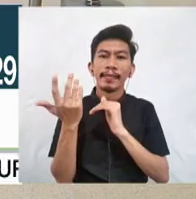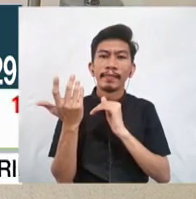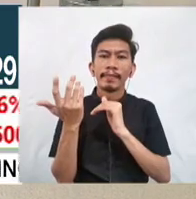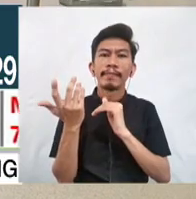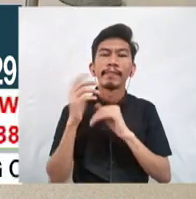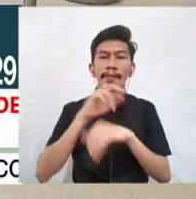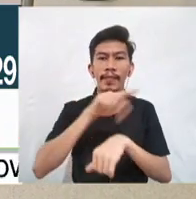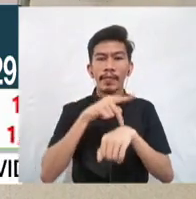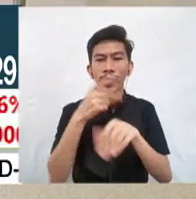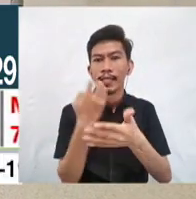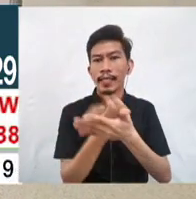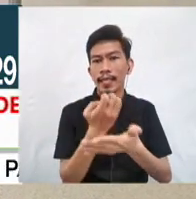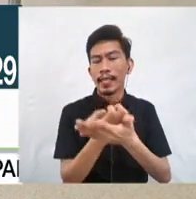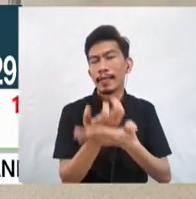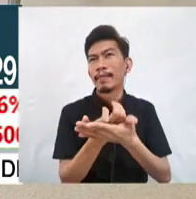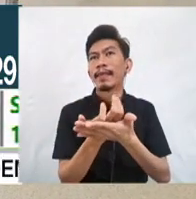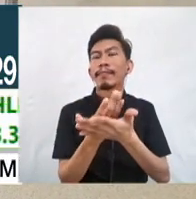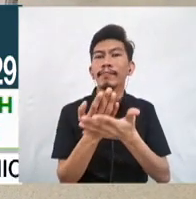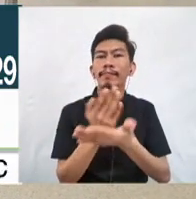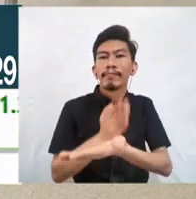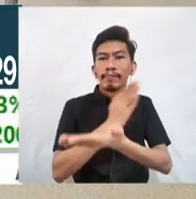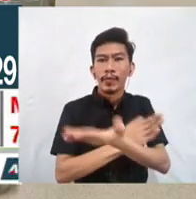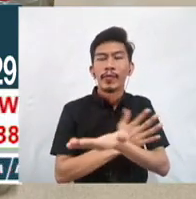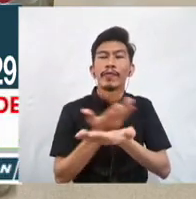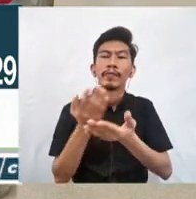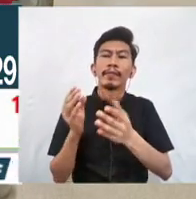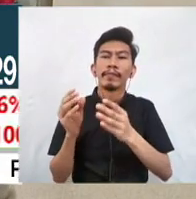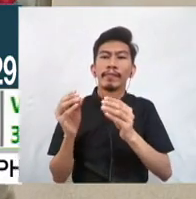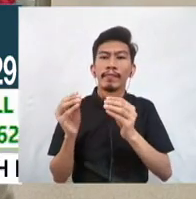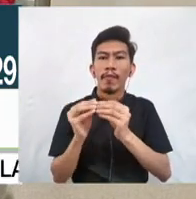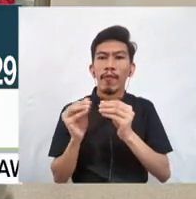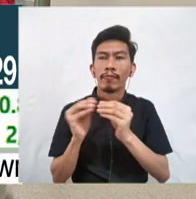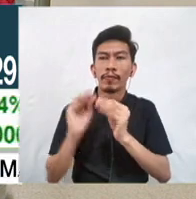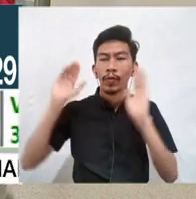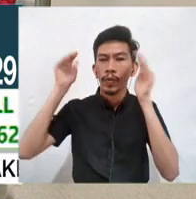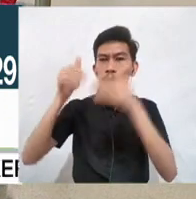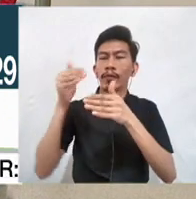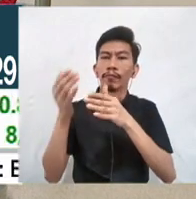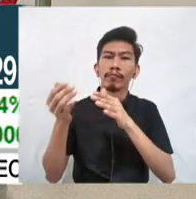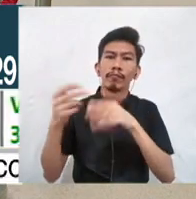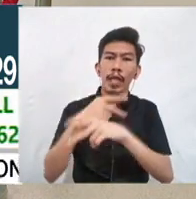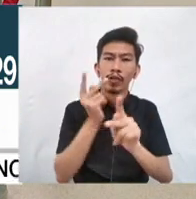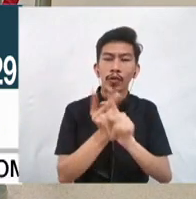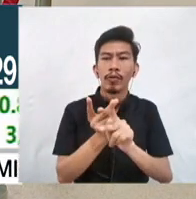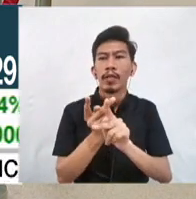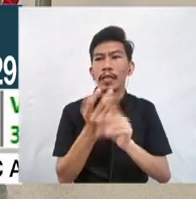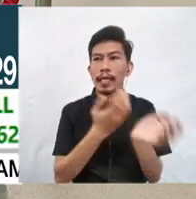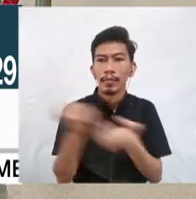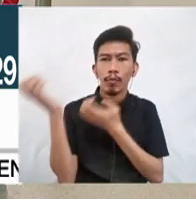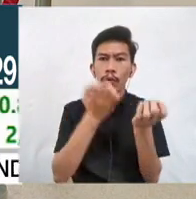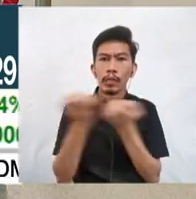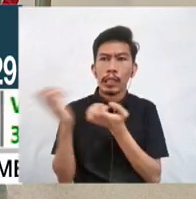Philippine economy more production and export driven mm-hmm. rather than import and consumption dependent.